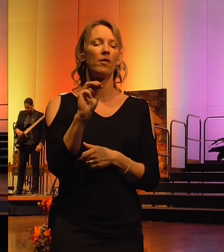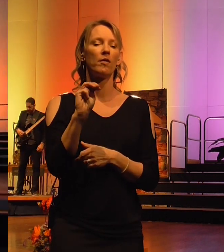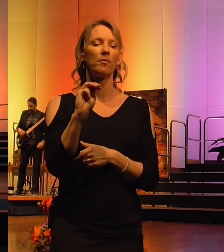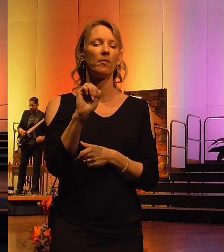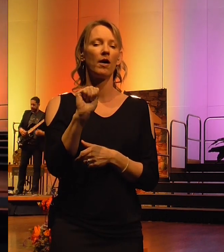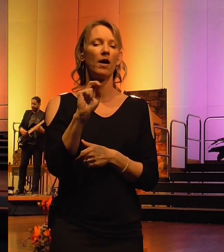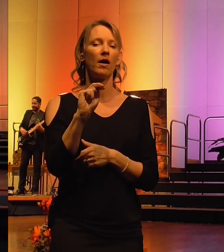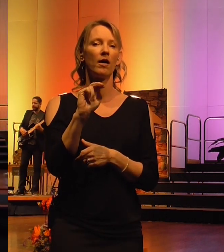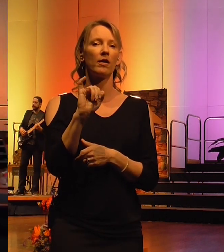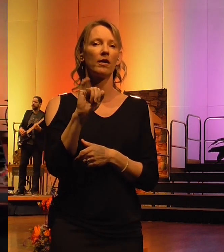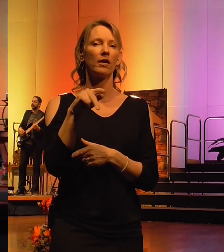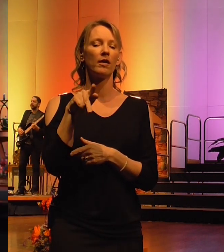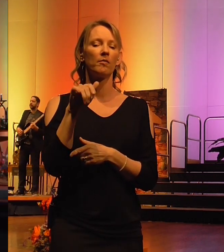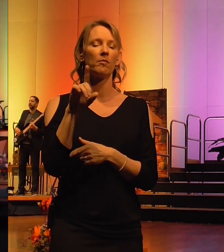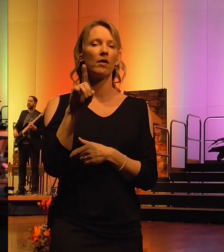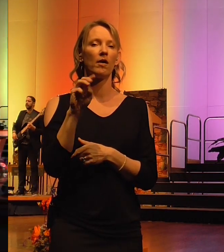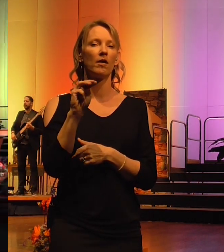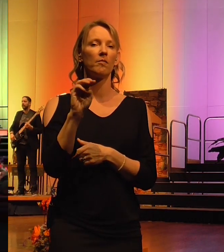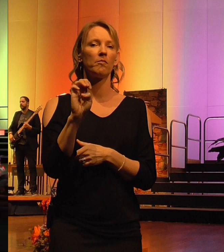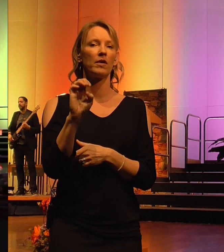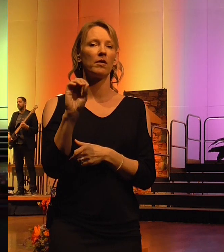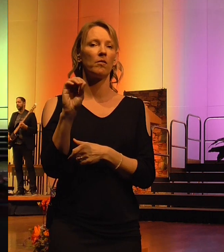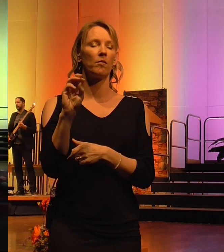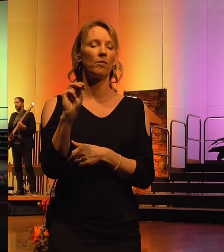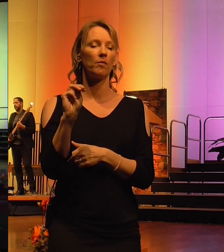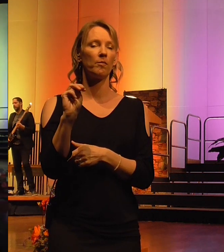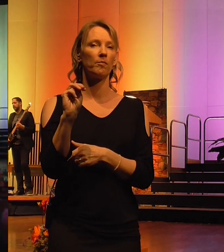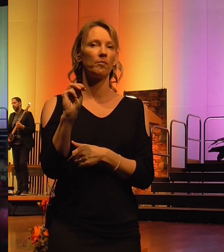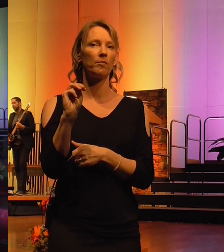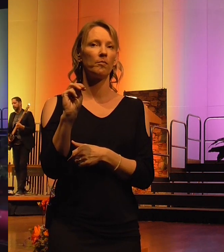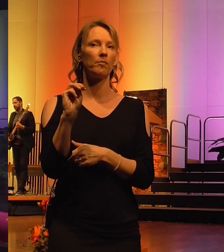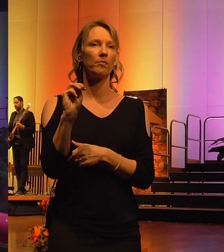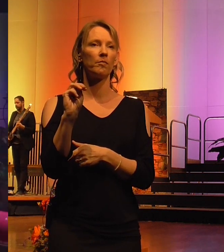Om, Om Mani Padme